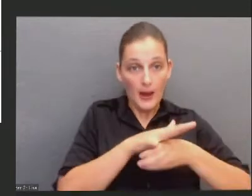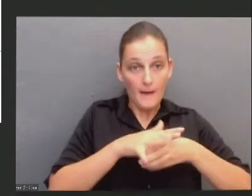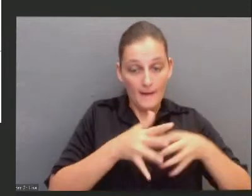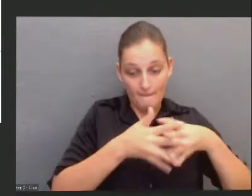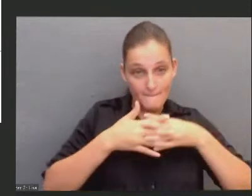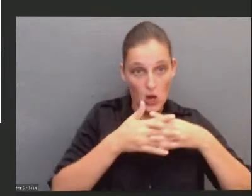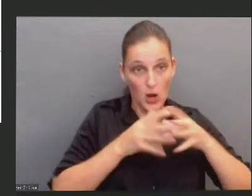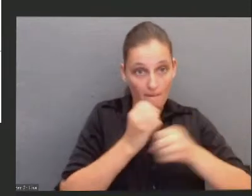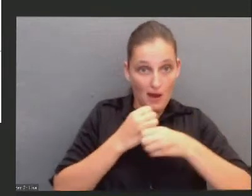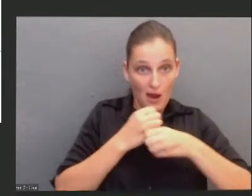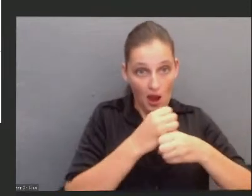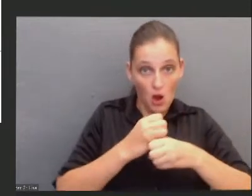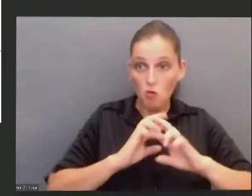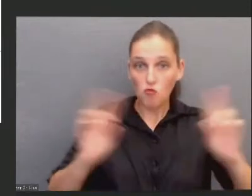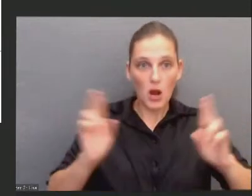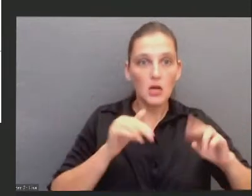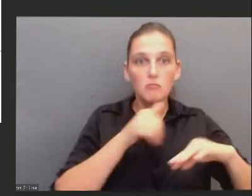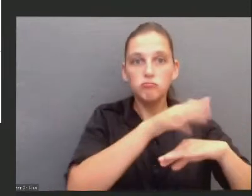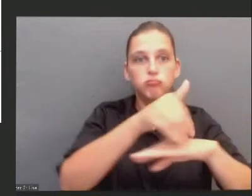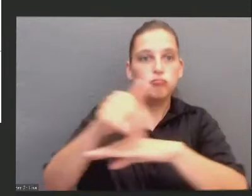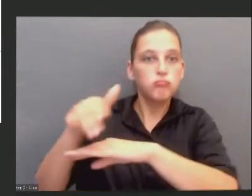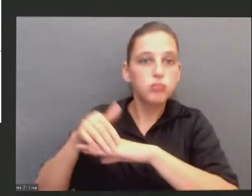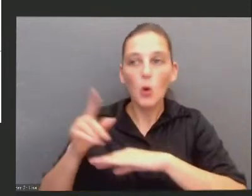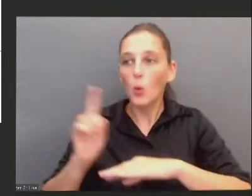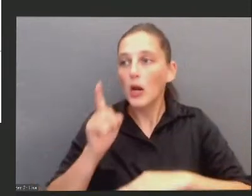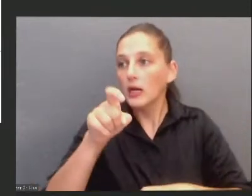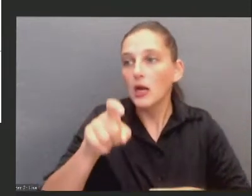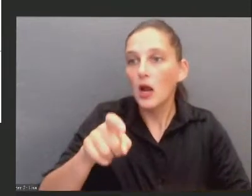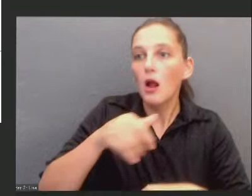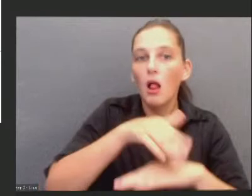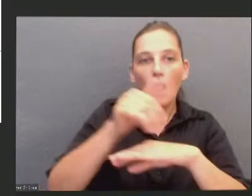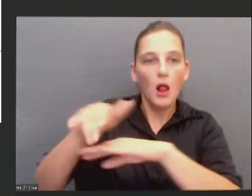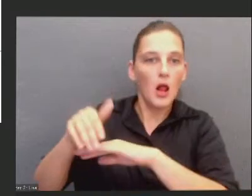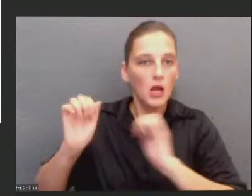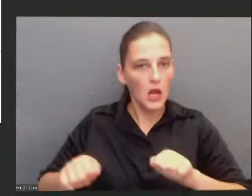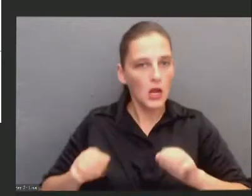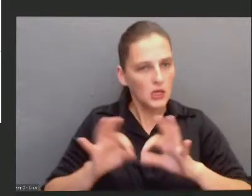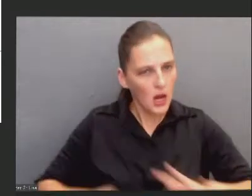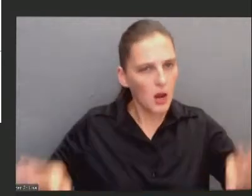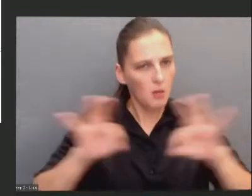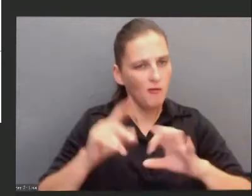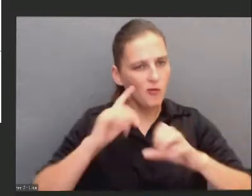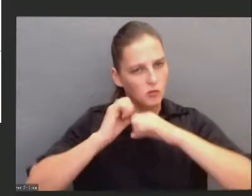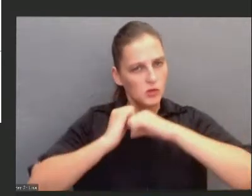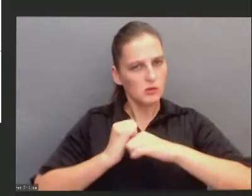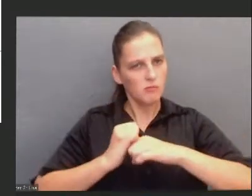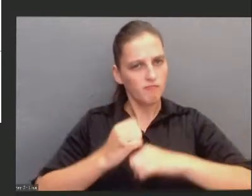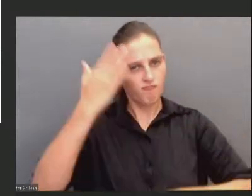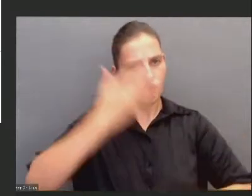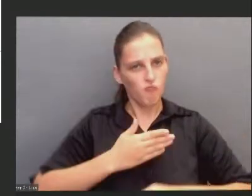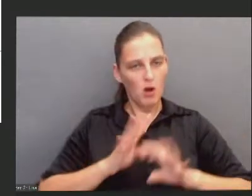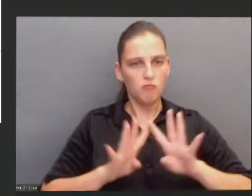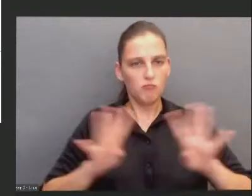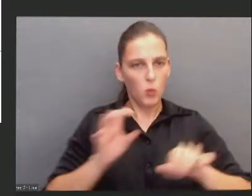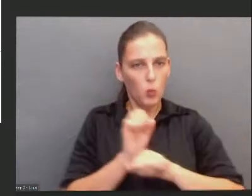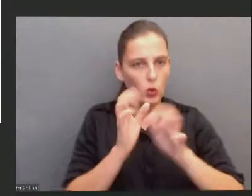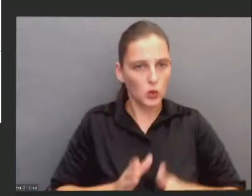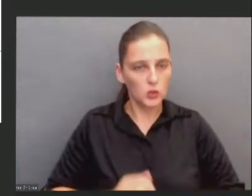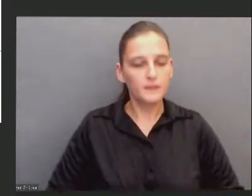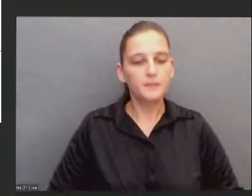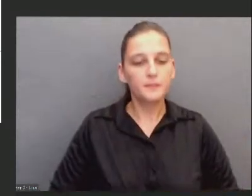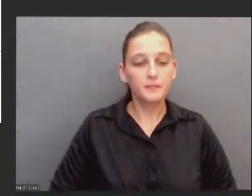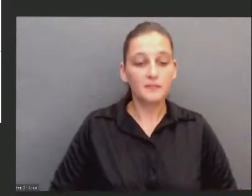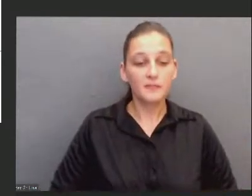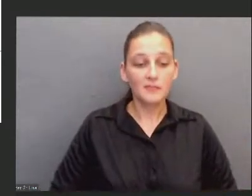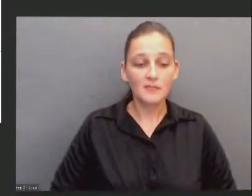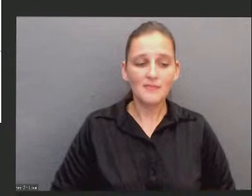is necessary to protect our frontline healthcare teams. Over 100,000 healthcare workers have died